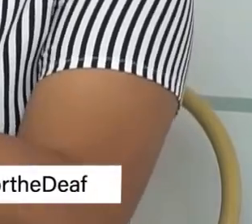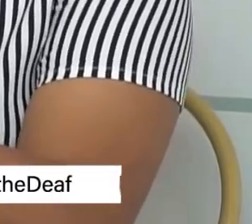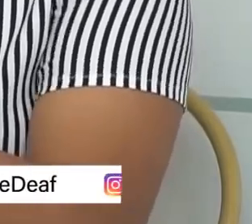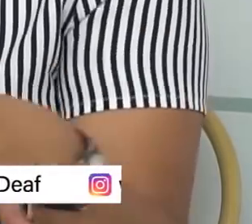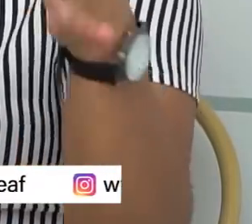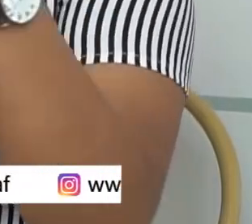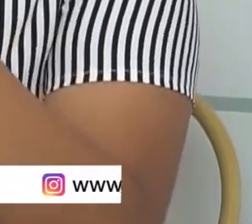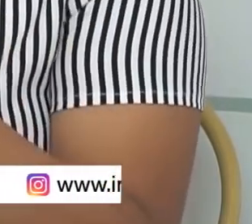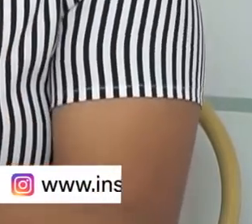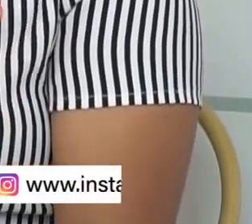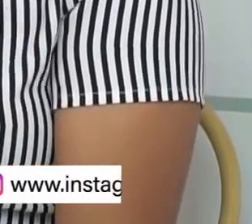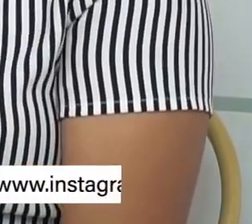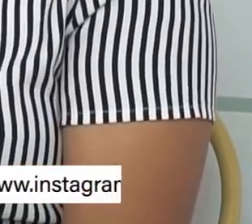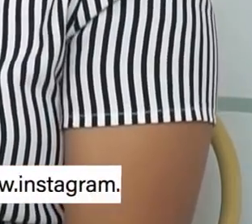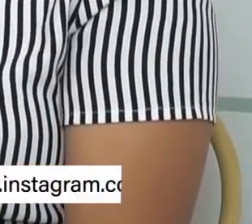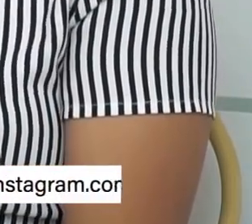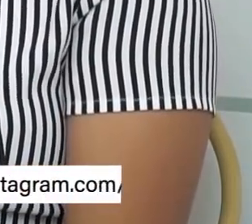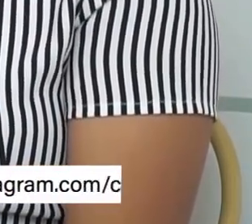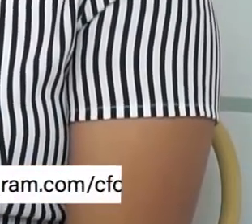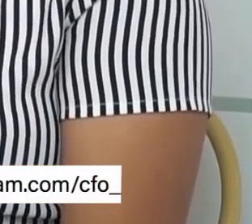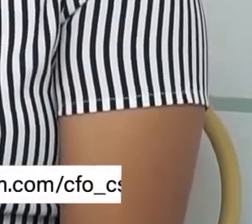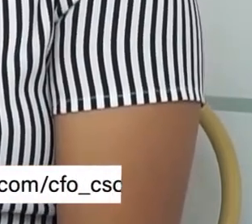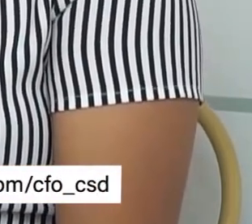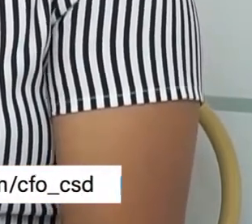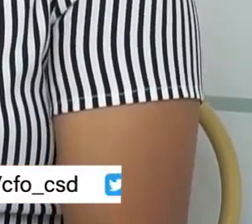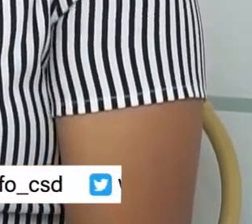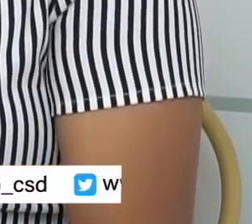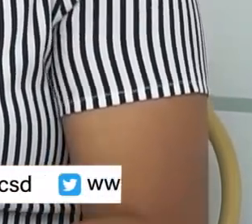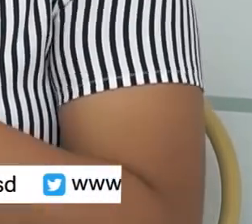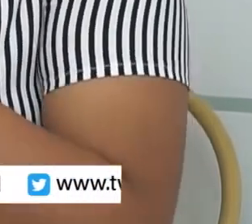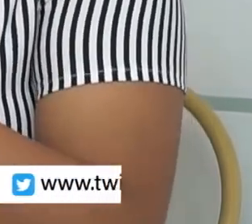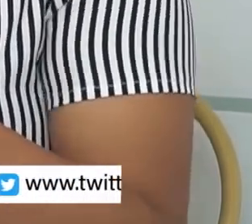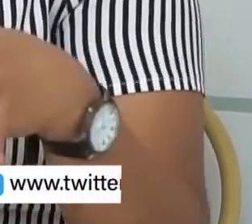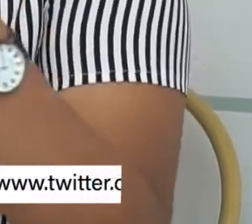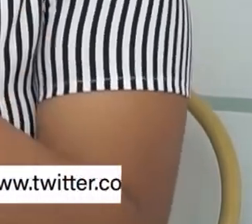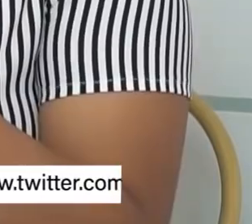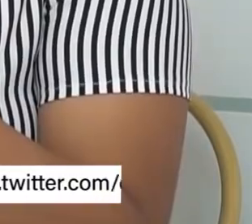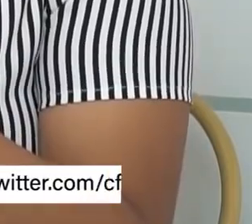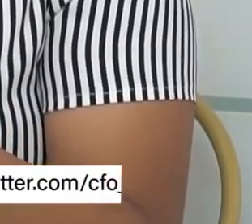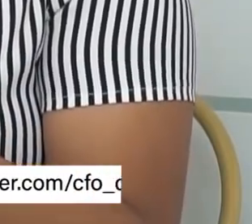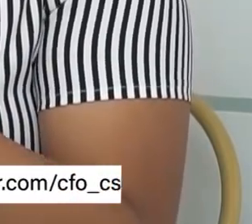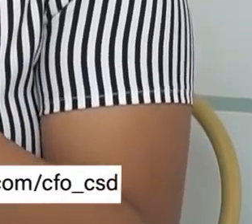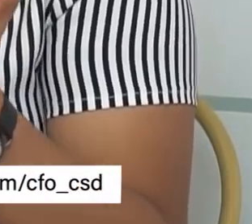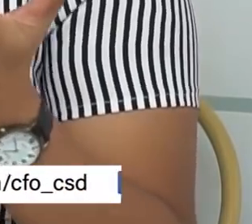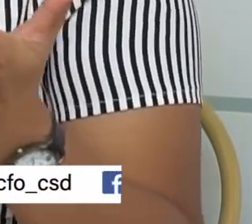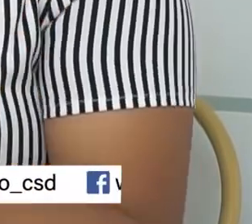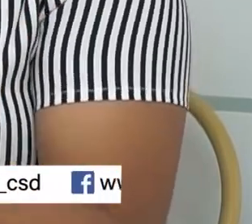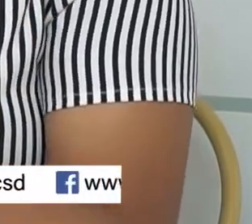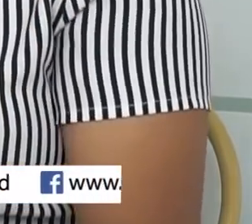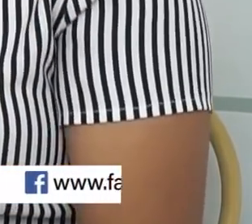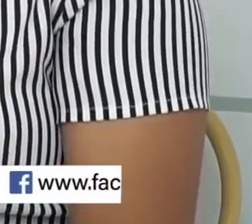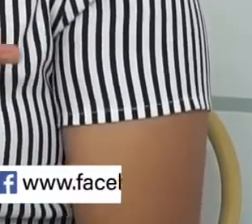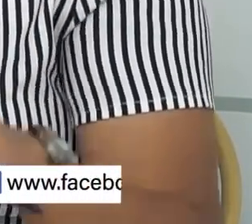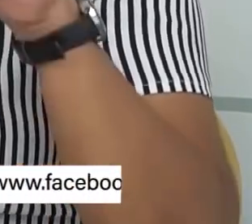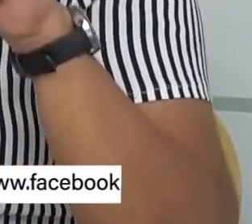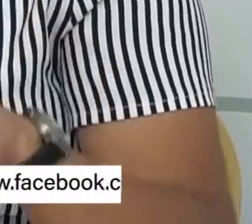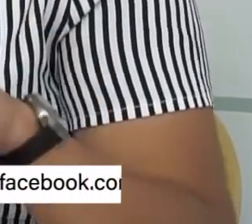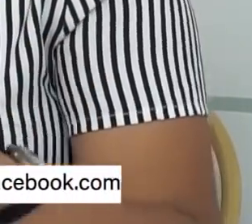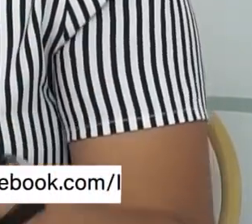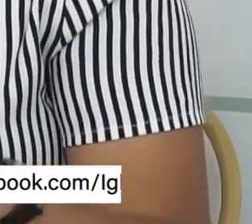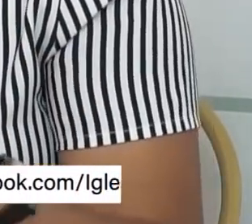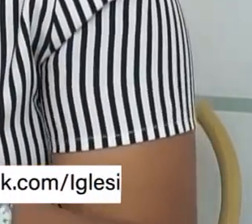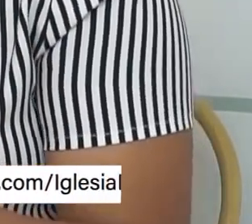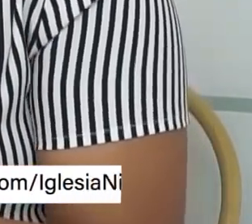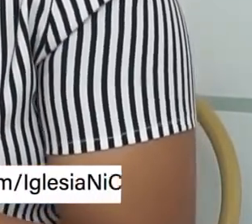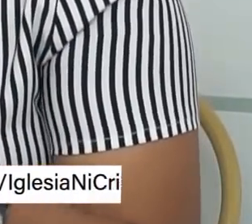Church of Christ. There are a lot of things that we can